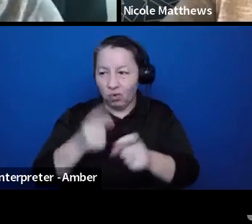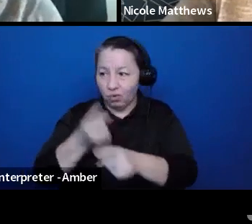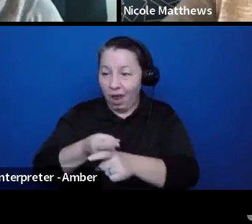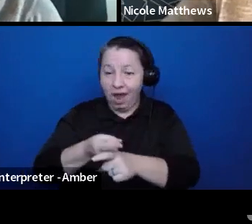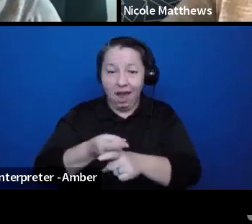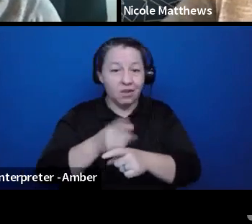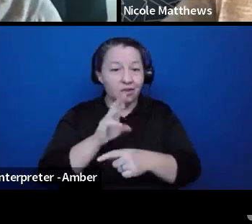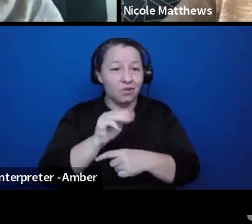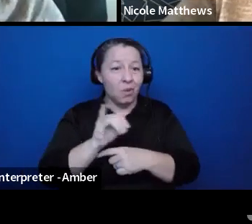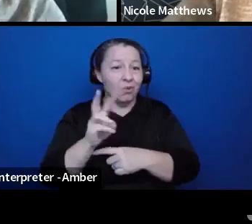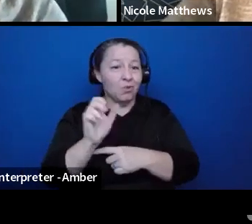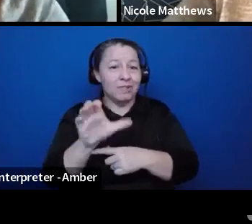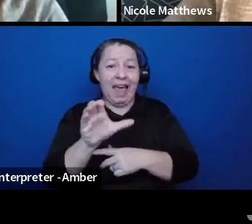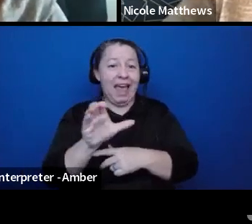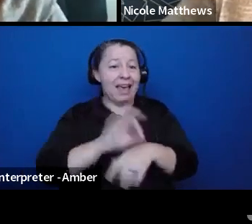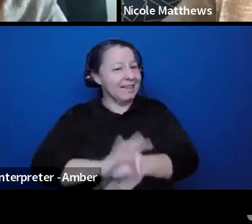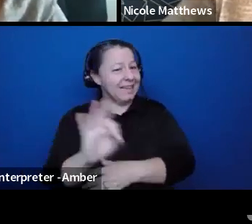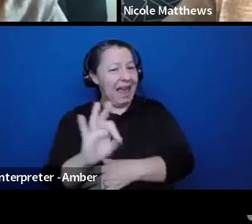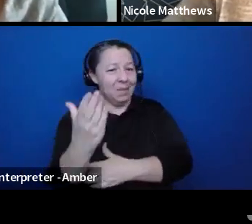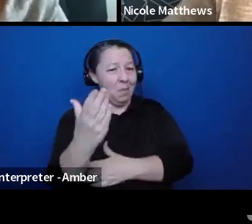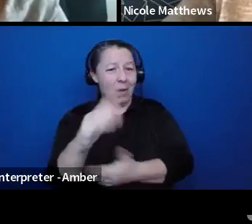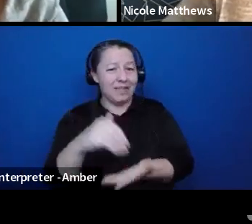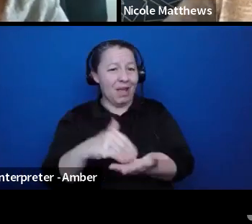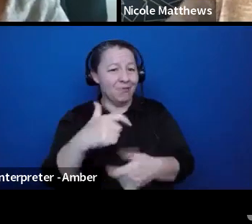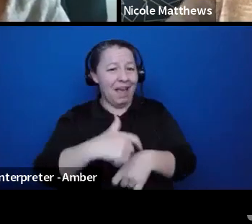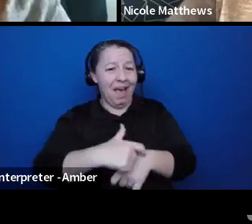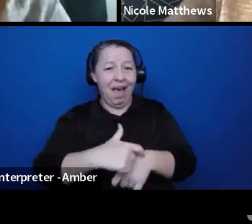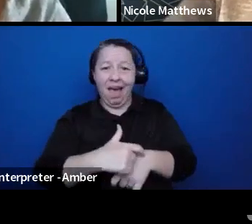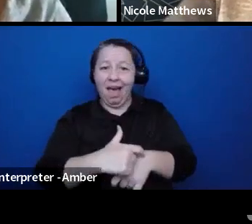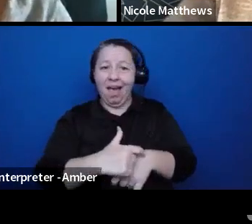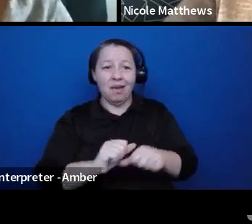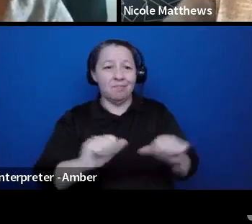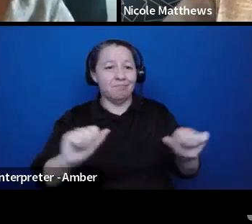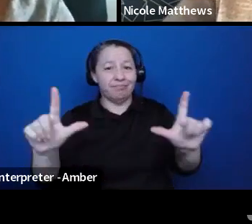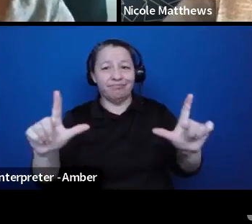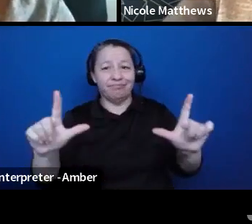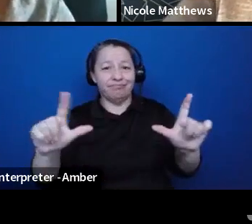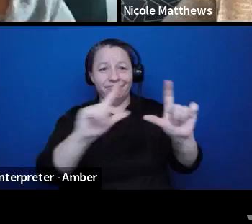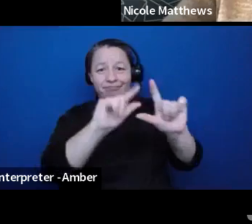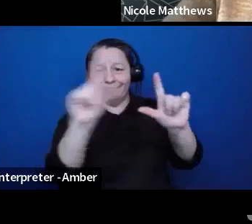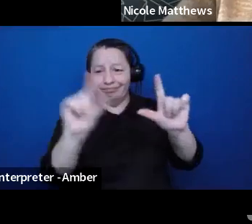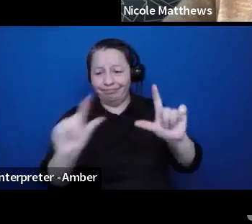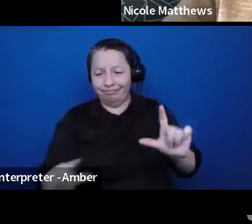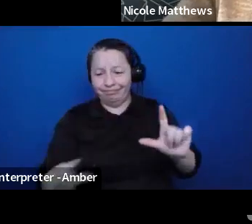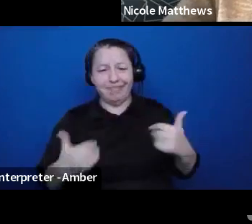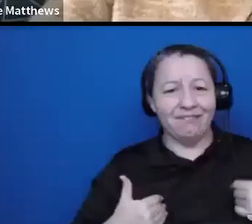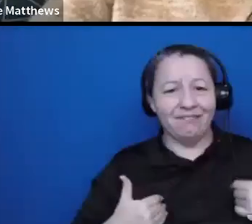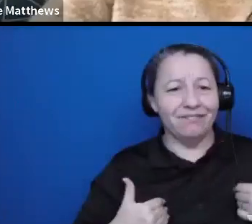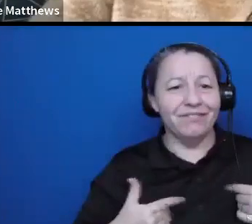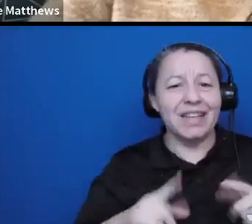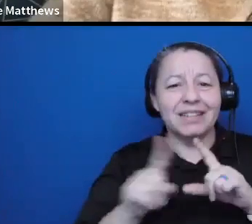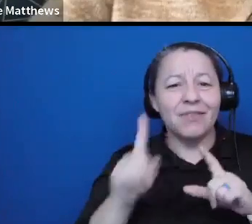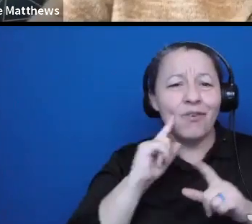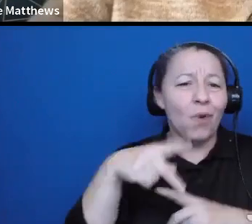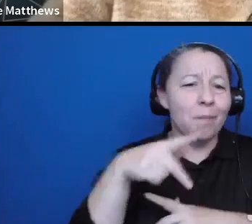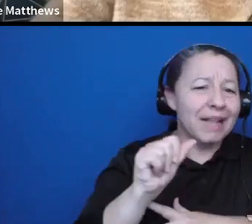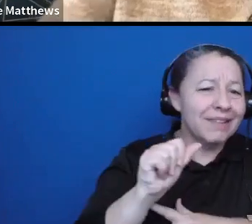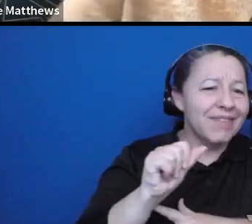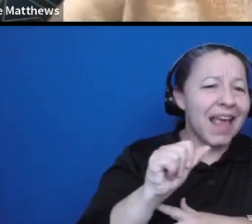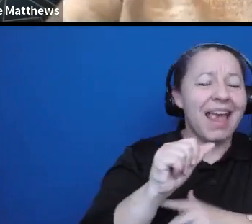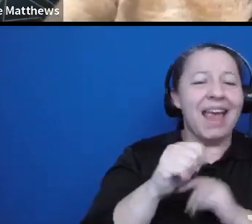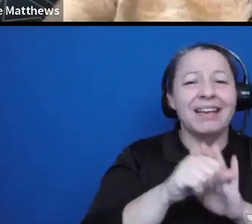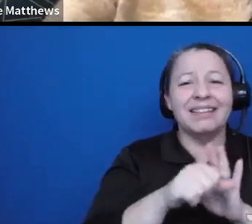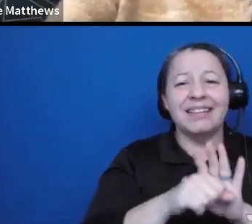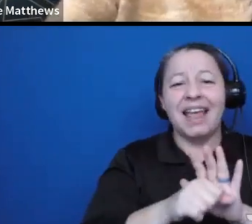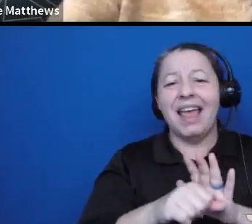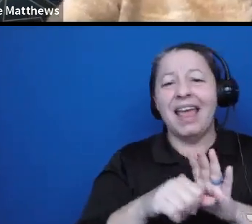Central Standard Time, we show up on the screen, you know, and it's different for, you know, Pennsylvania, we got Montana in the house, right? Like all across